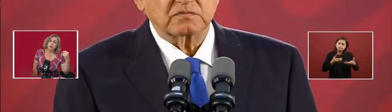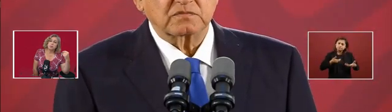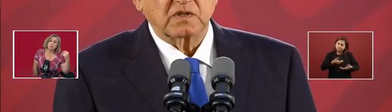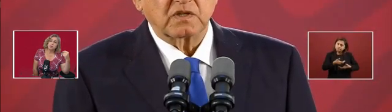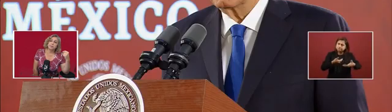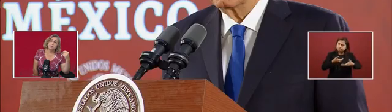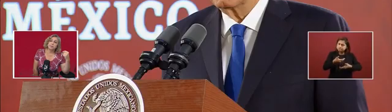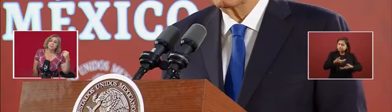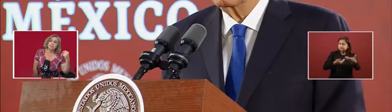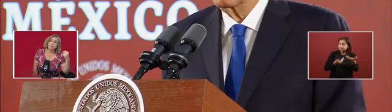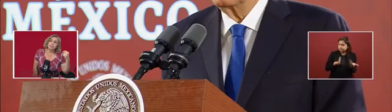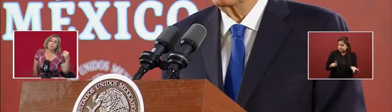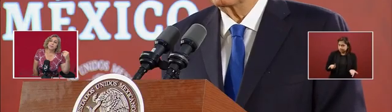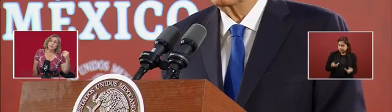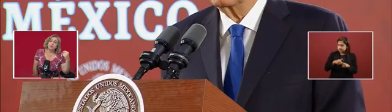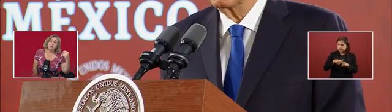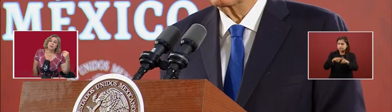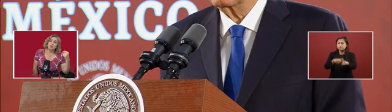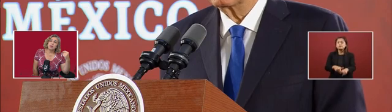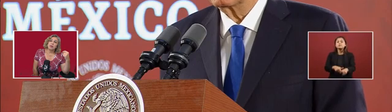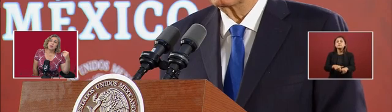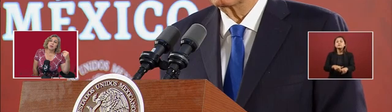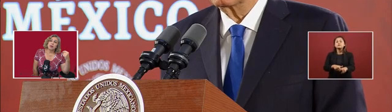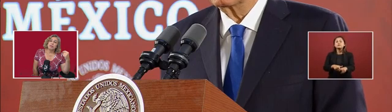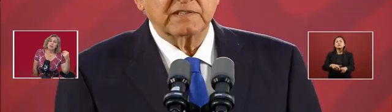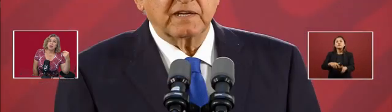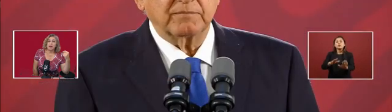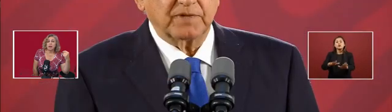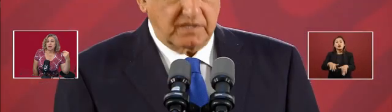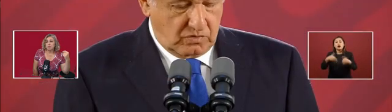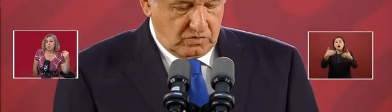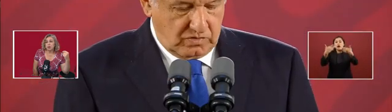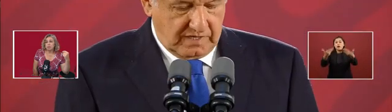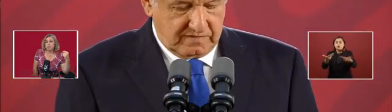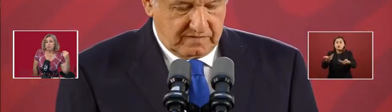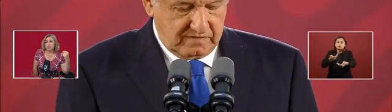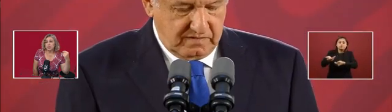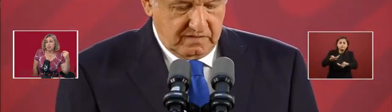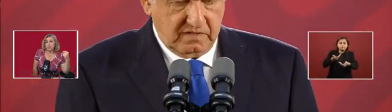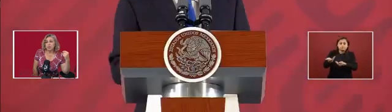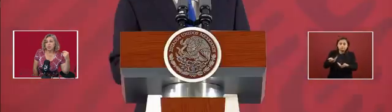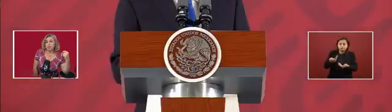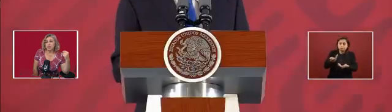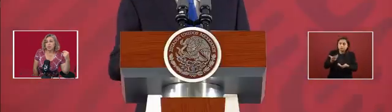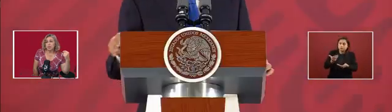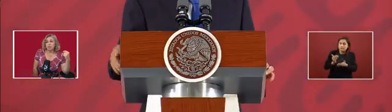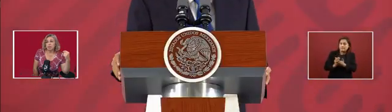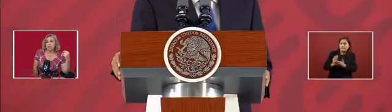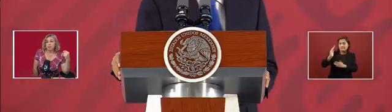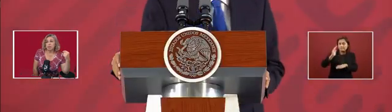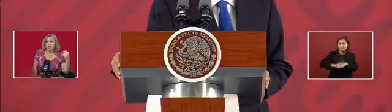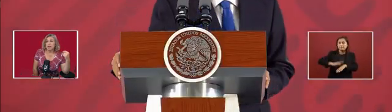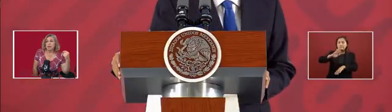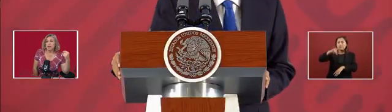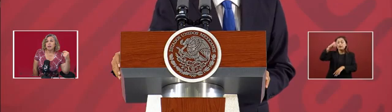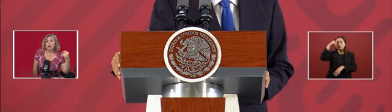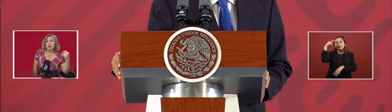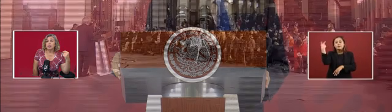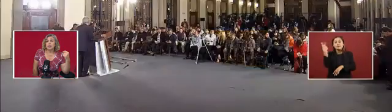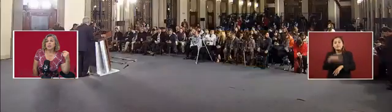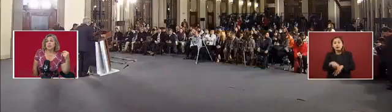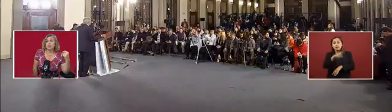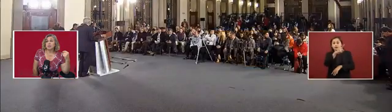he's, una it's not autoridad. even being attended by Creo an que hay una authority. denuncia I guess there's some todavía kind of a no se complaint le ha dado curso. that has not taken its Entonces,